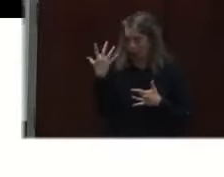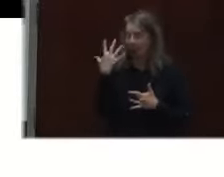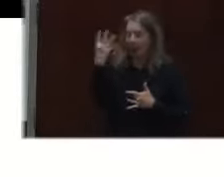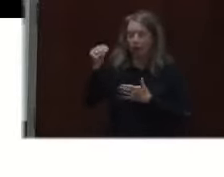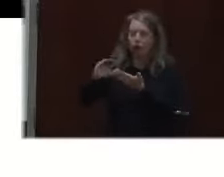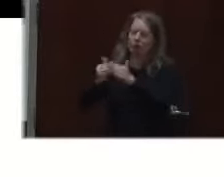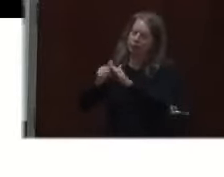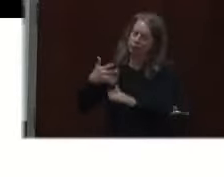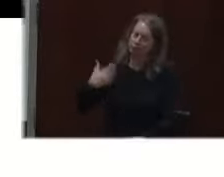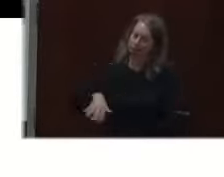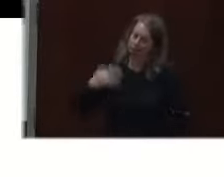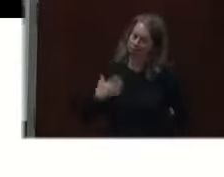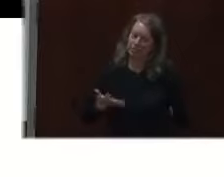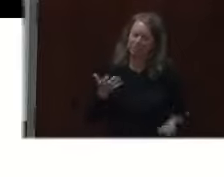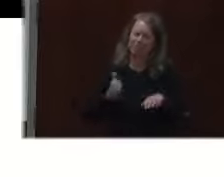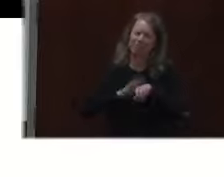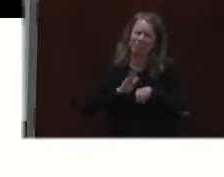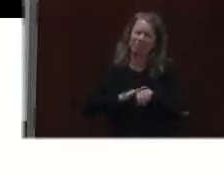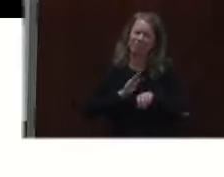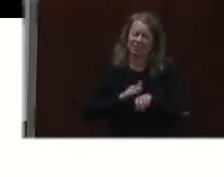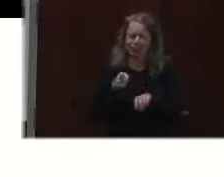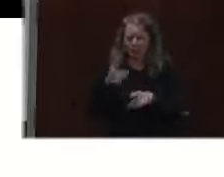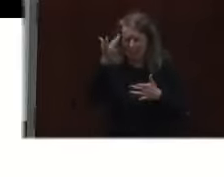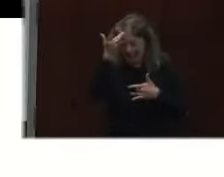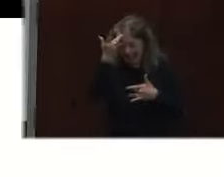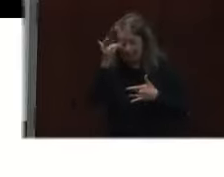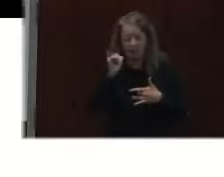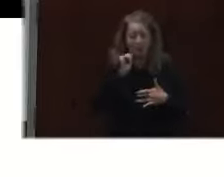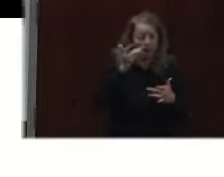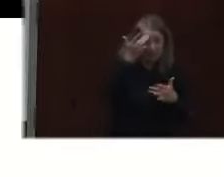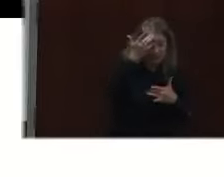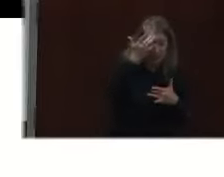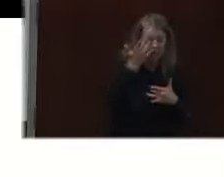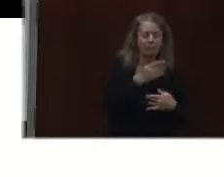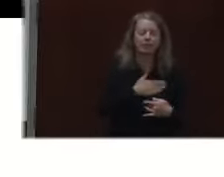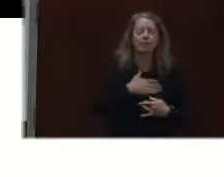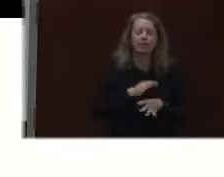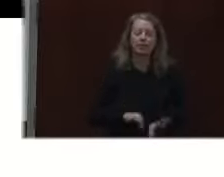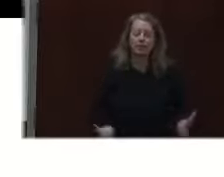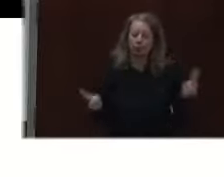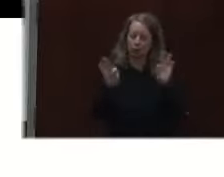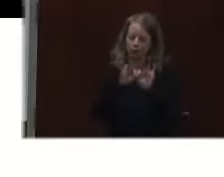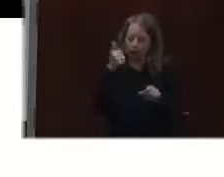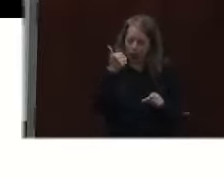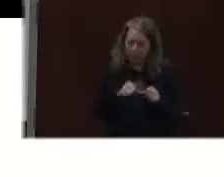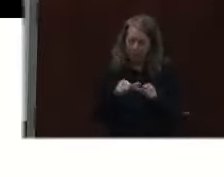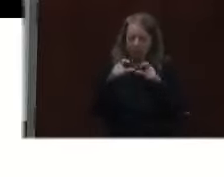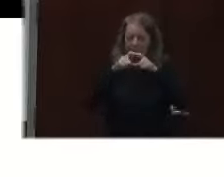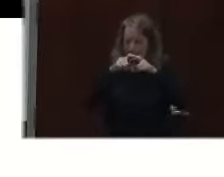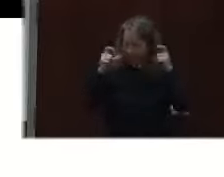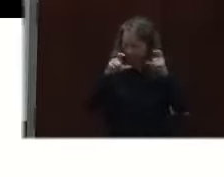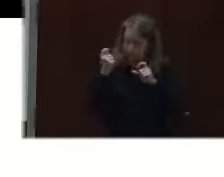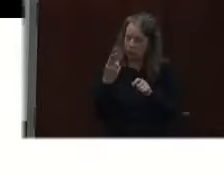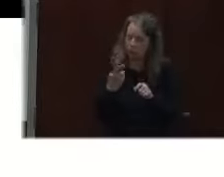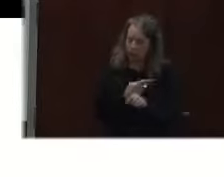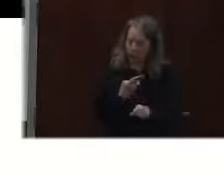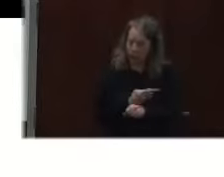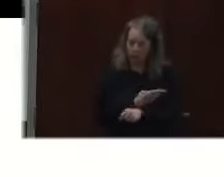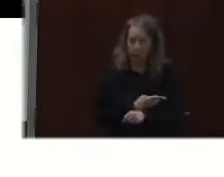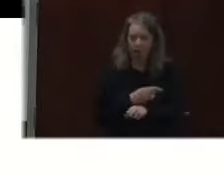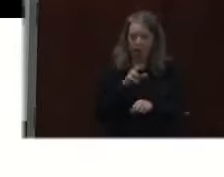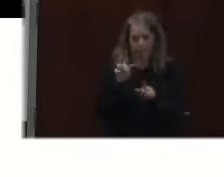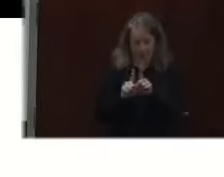is very extremely important for individuals to remember to wear their face covering, to keep 6 feet apart, and